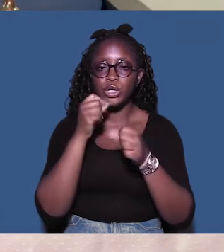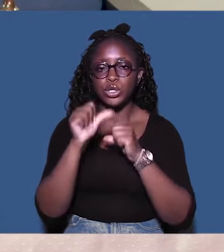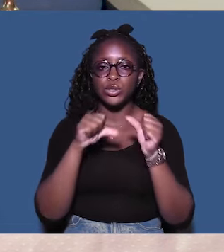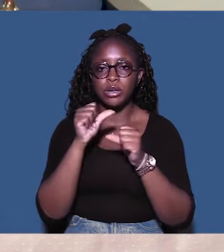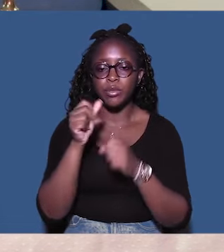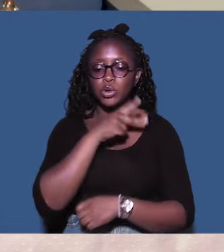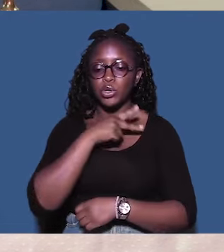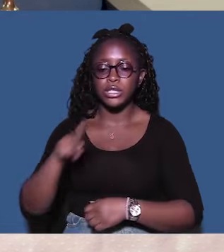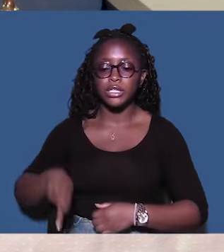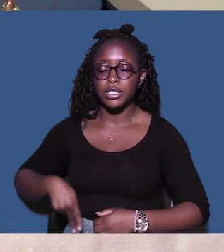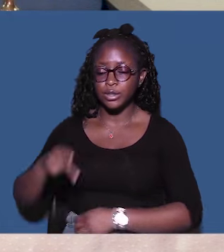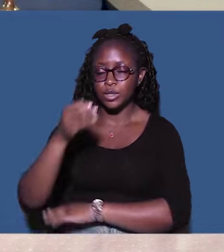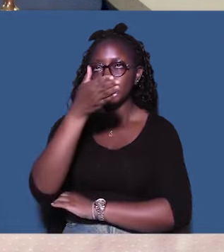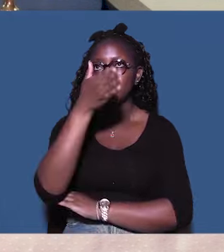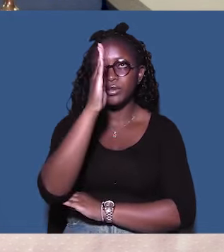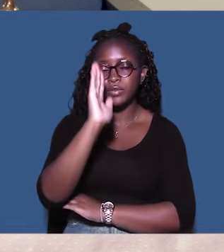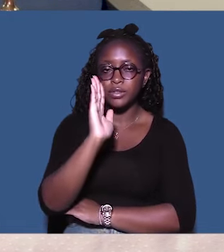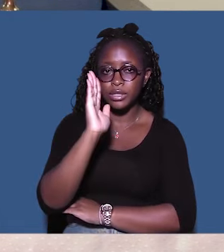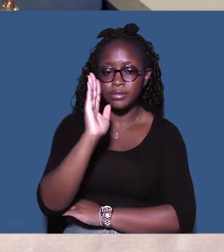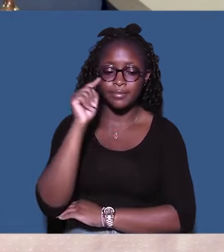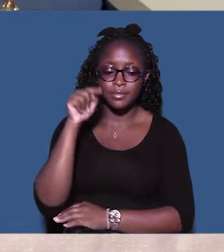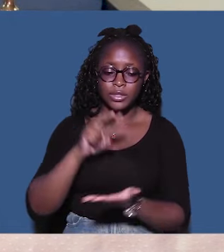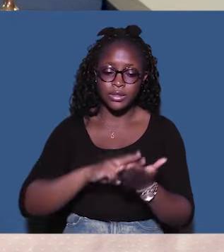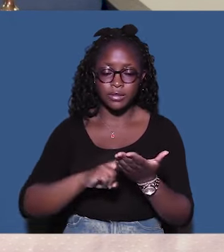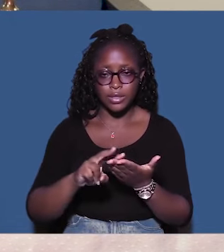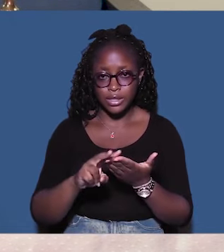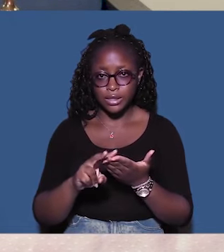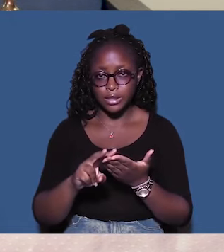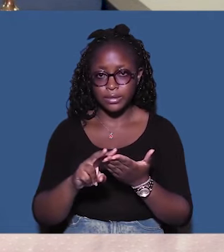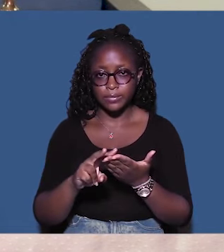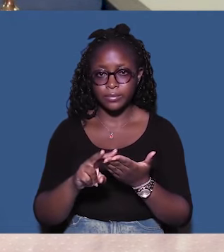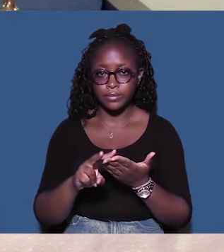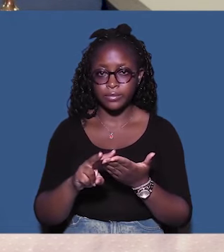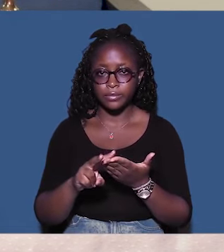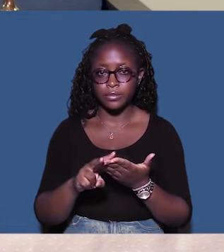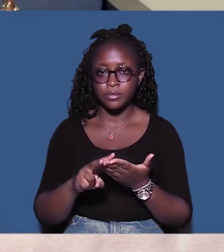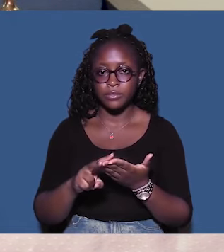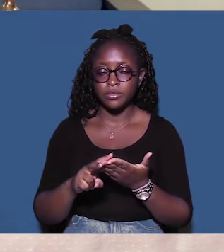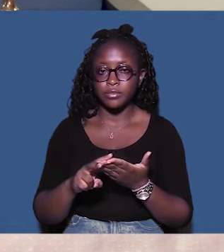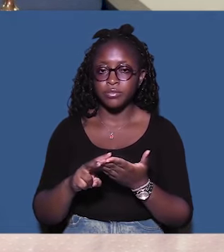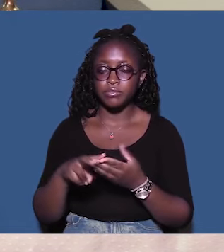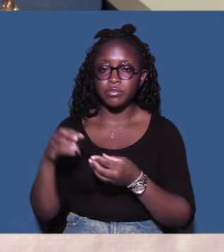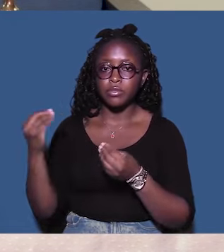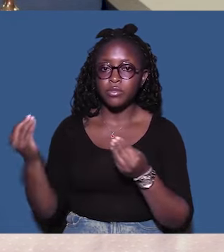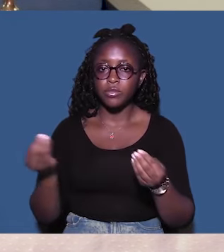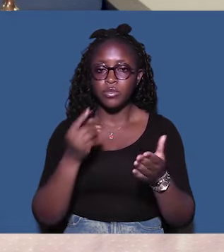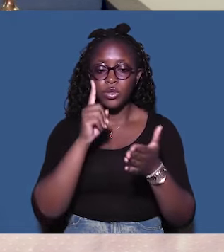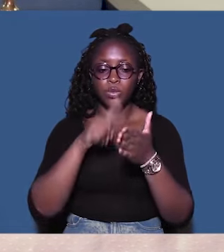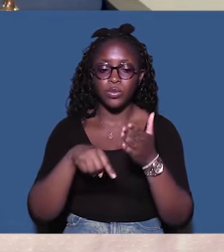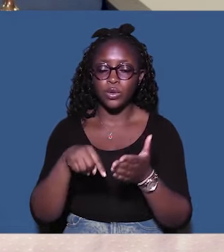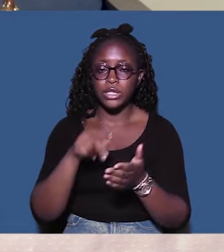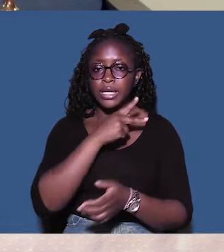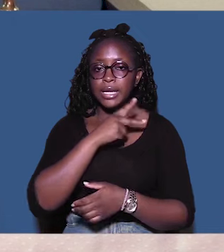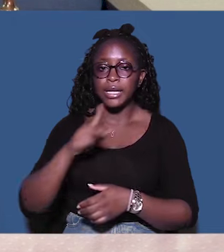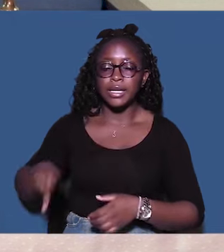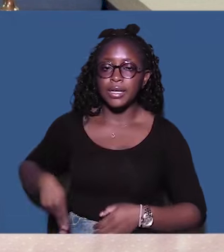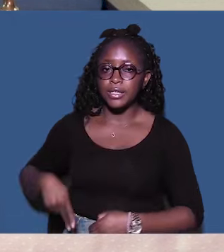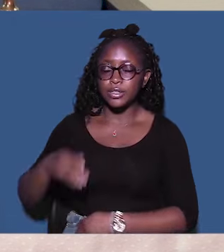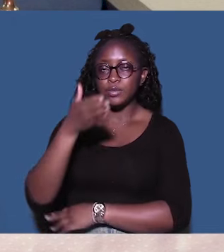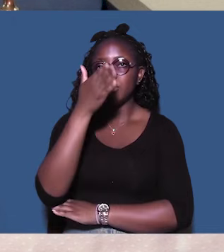In these verses, he brings out what the kingdom of God